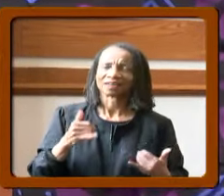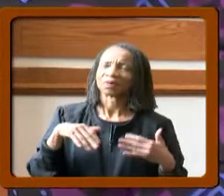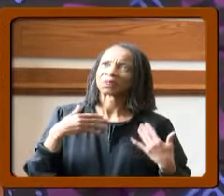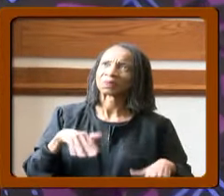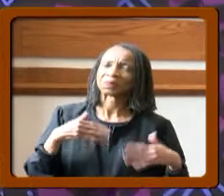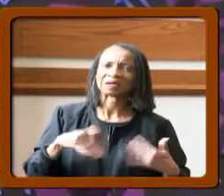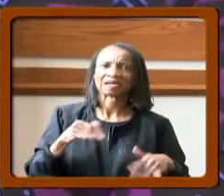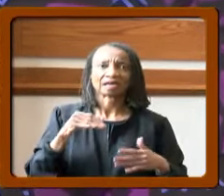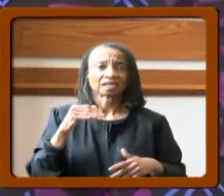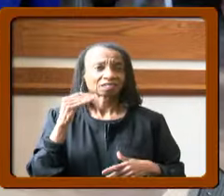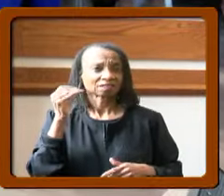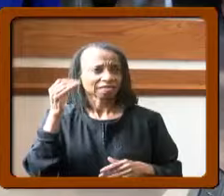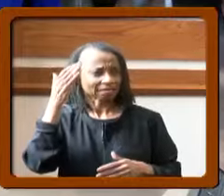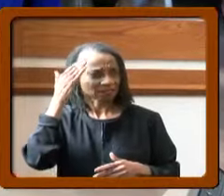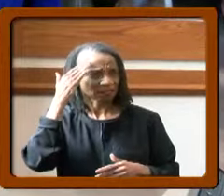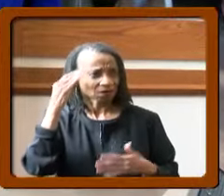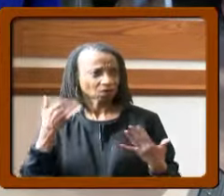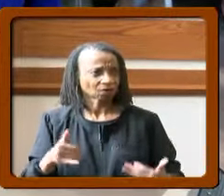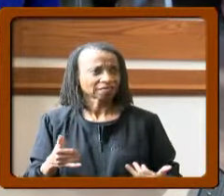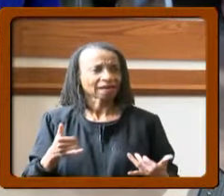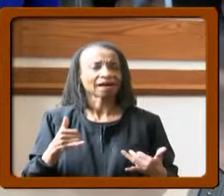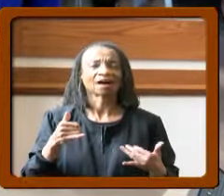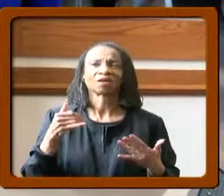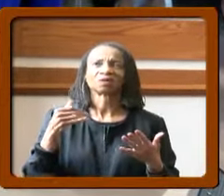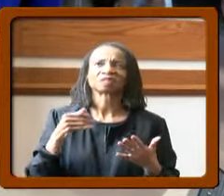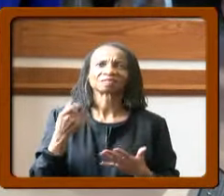here who doesn't mind saying thank you?